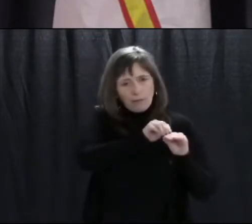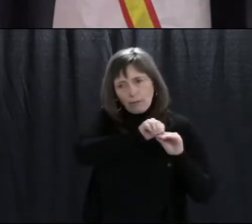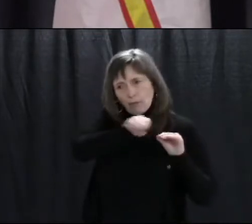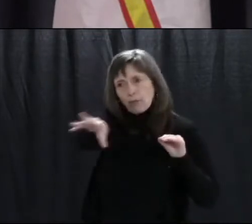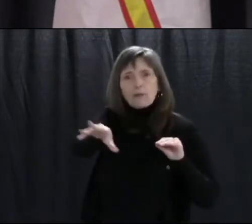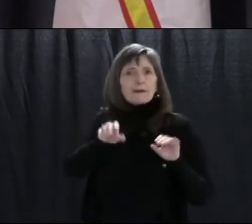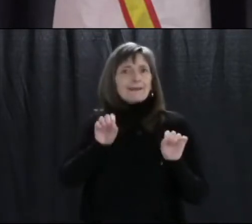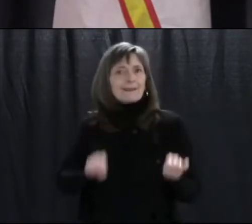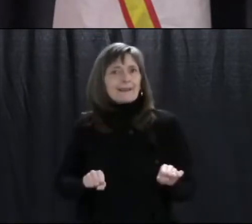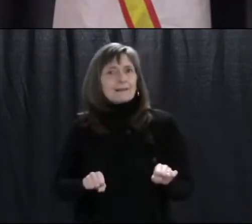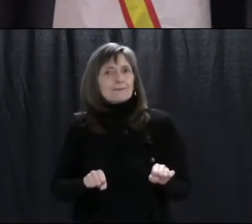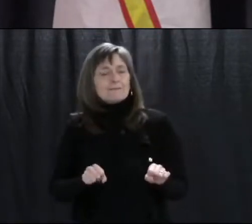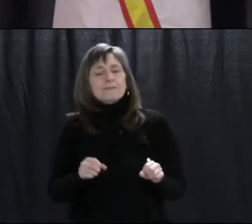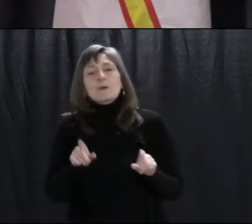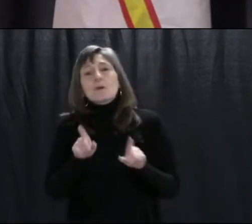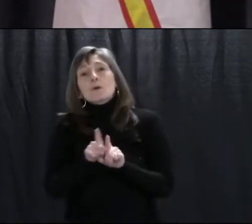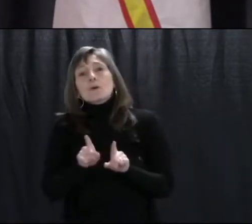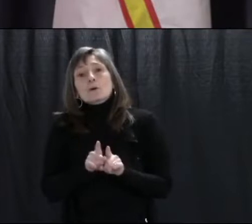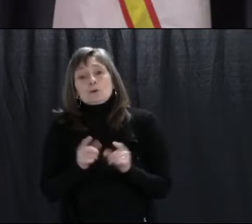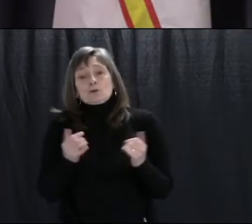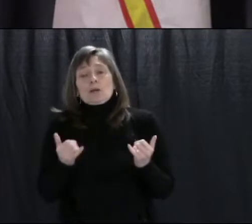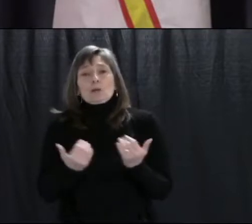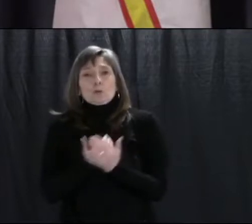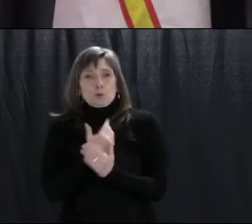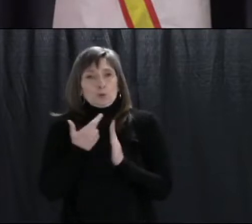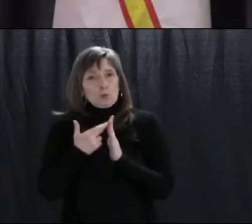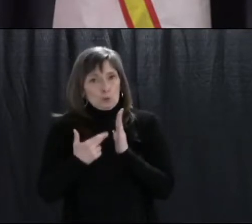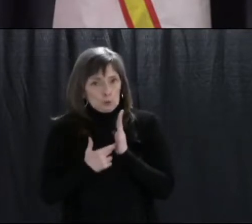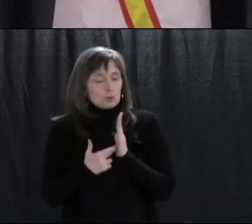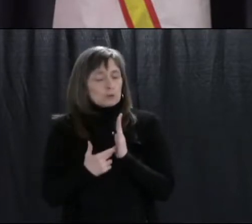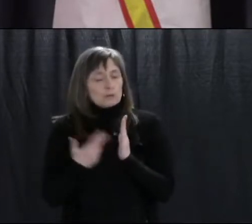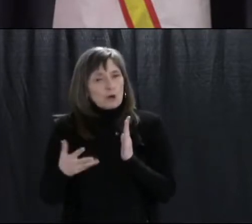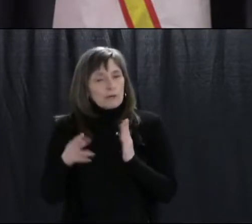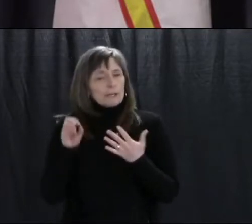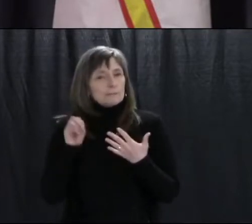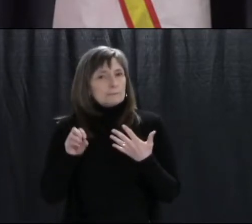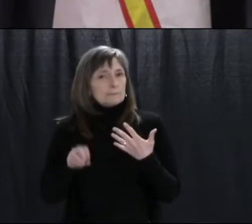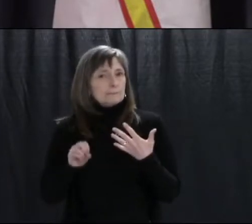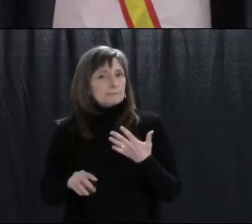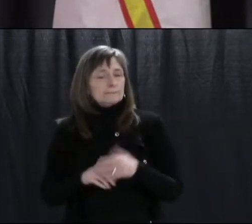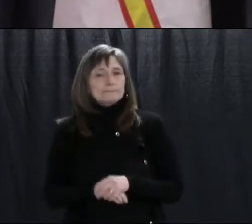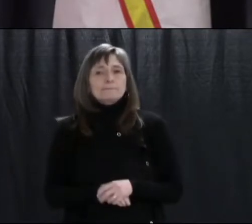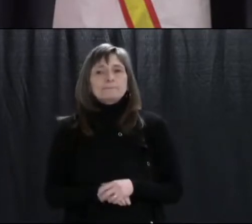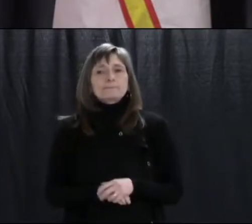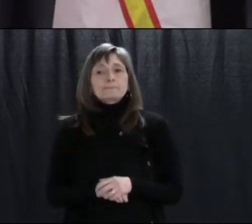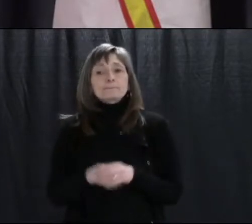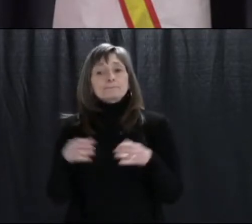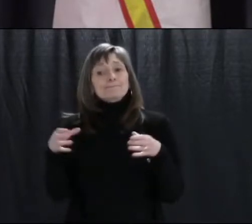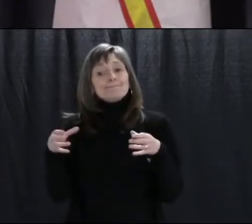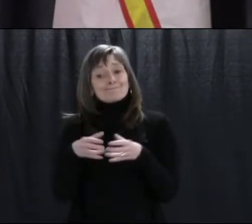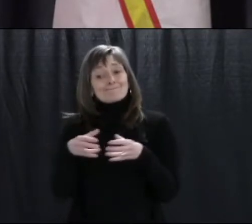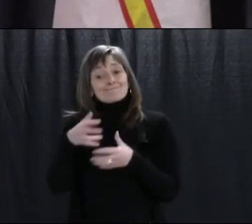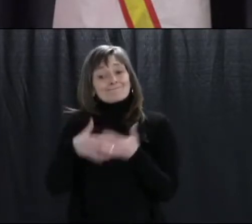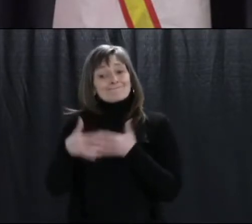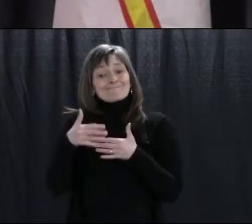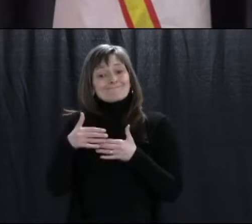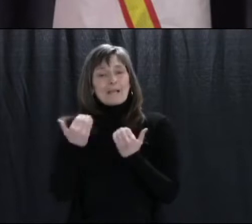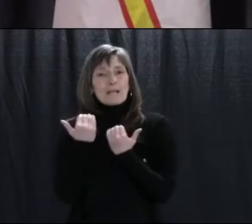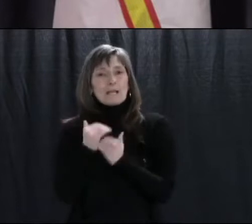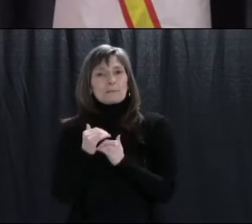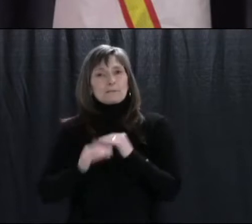number of new restrictions, as Dr. Fitzgerald has mentioned, limiting gatherings of 10